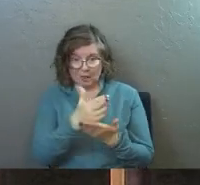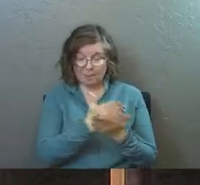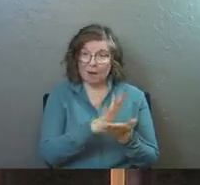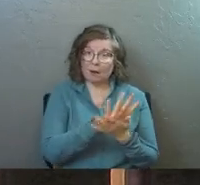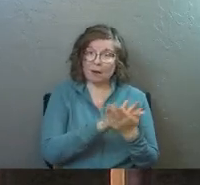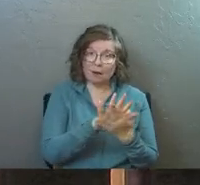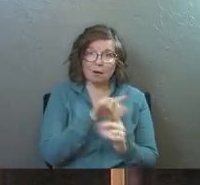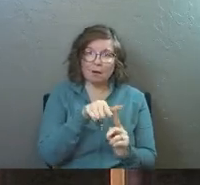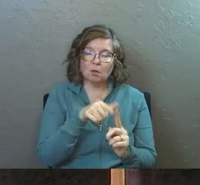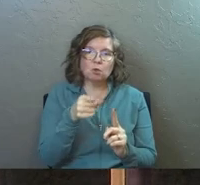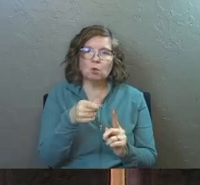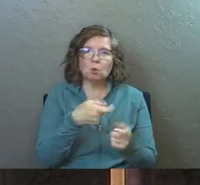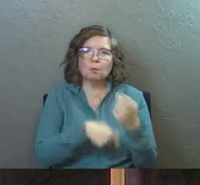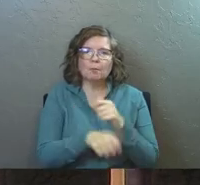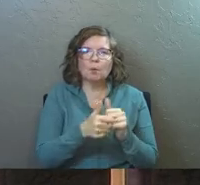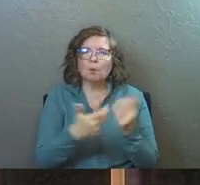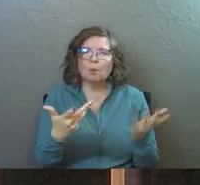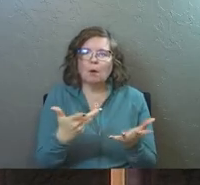with?